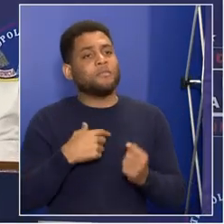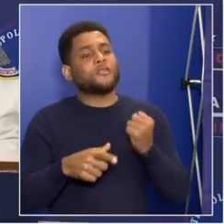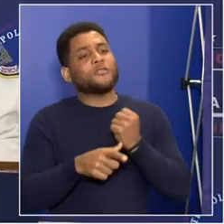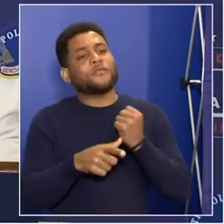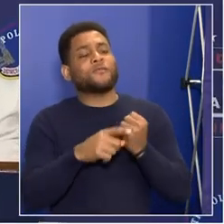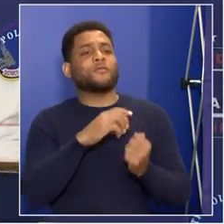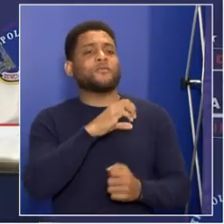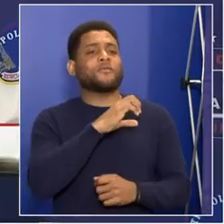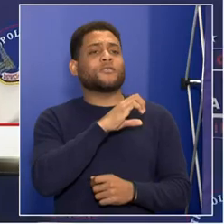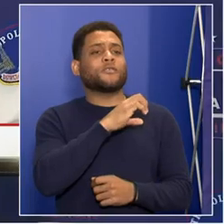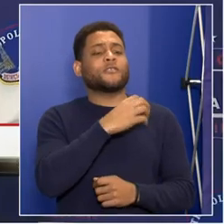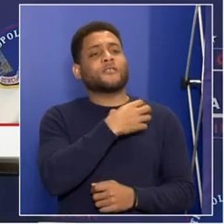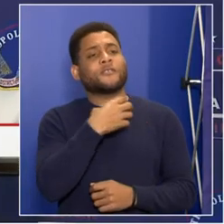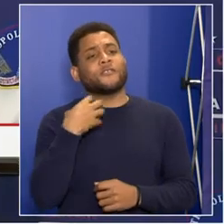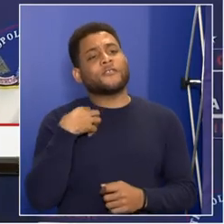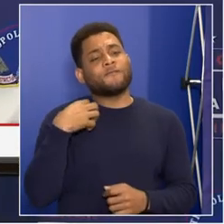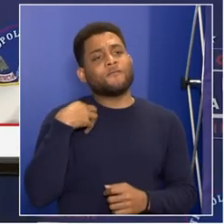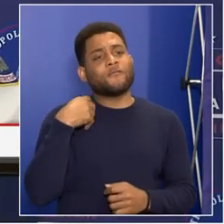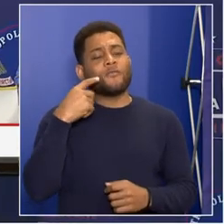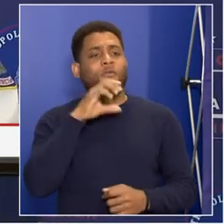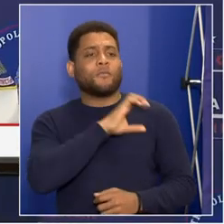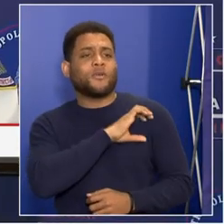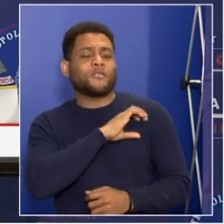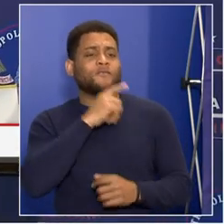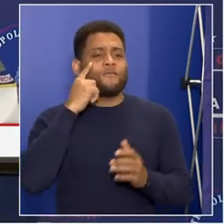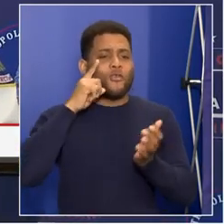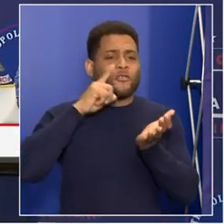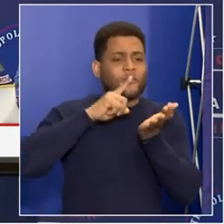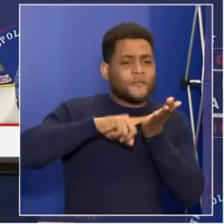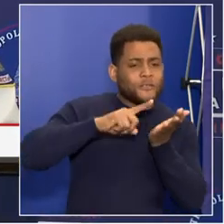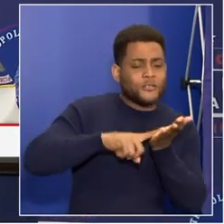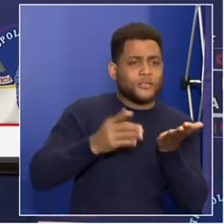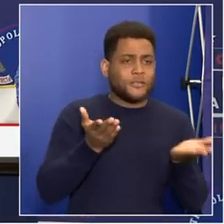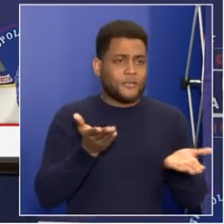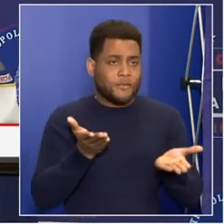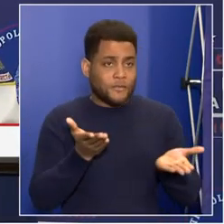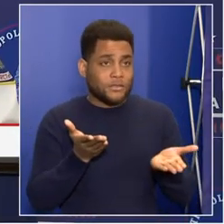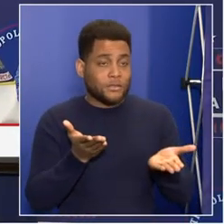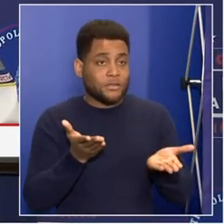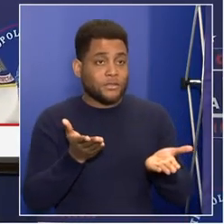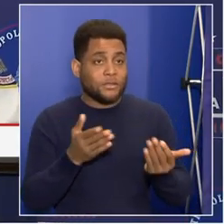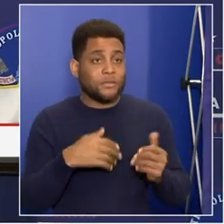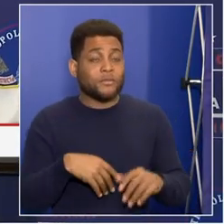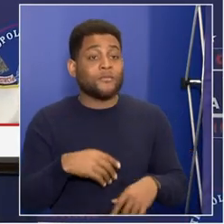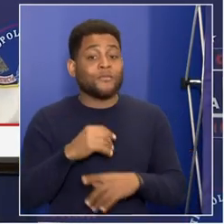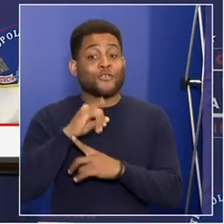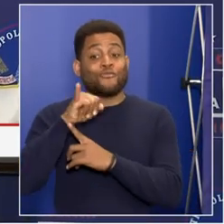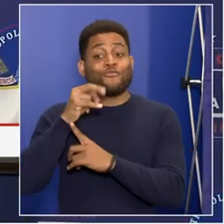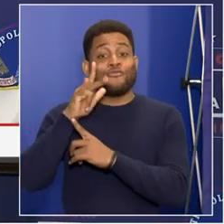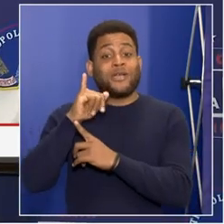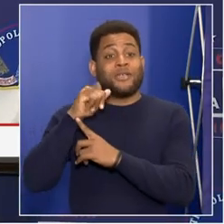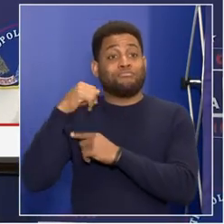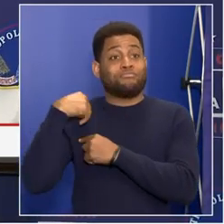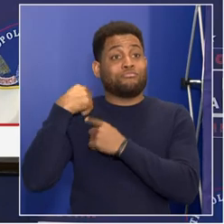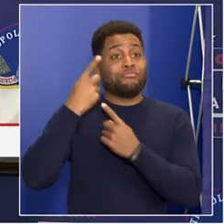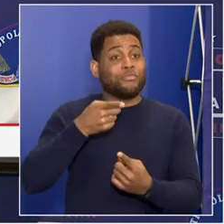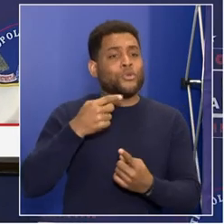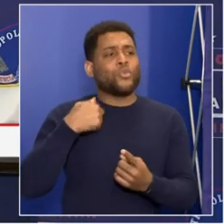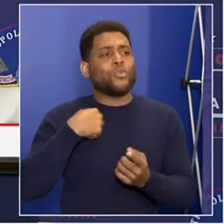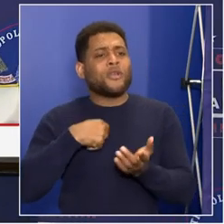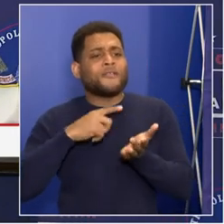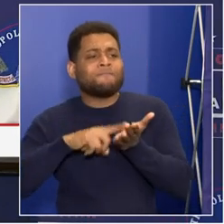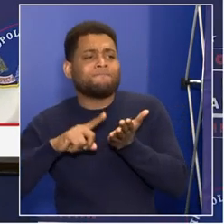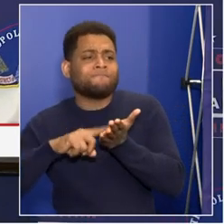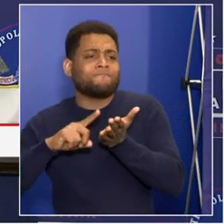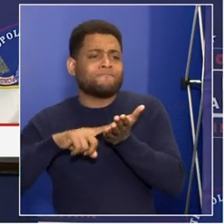Department. Since last July, our homicide detectives have been pouring through evidence to bring those perpetrators to justice that took